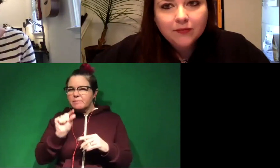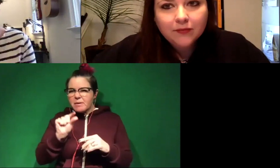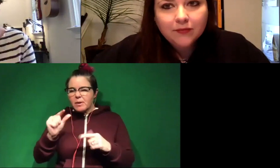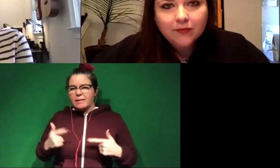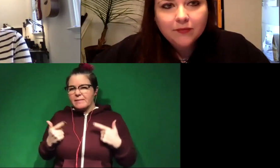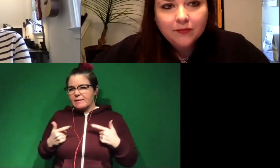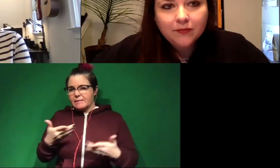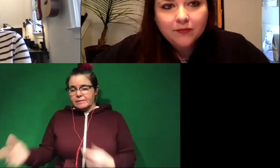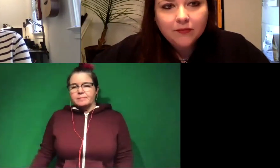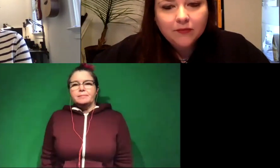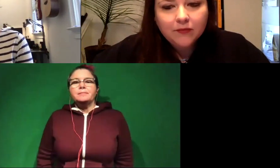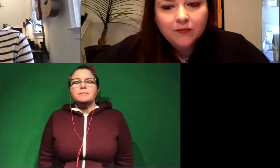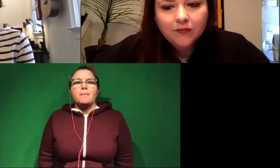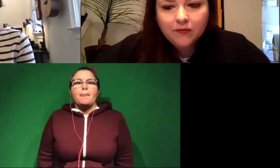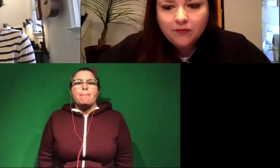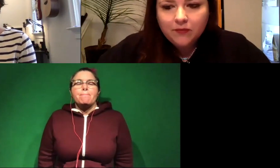organisms. And